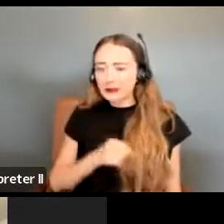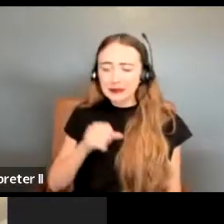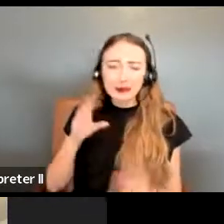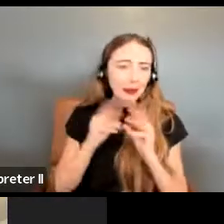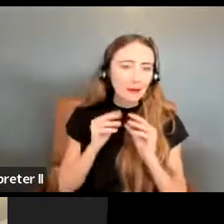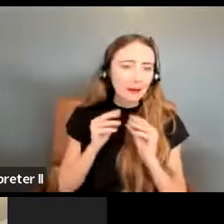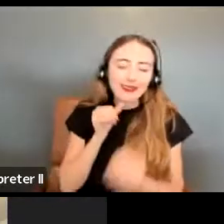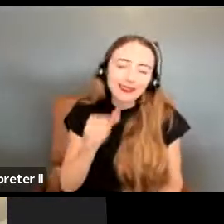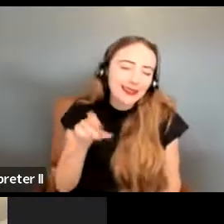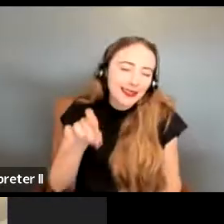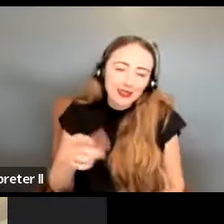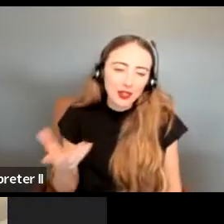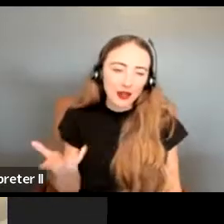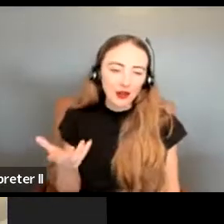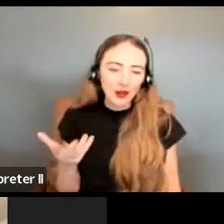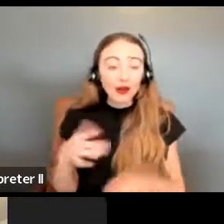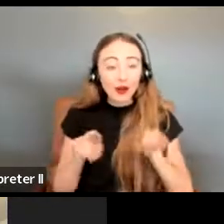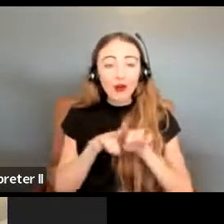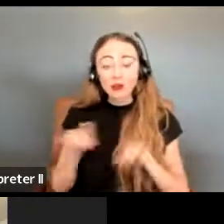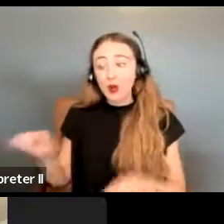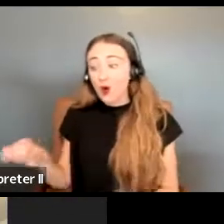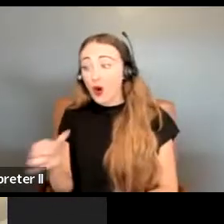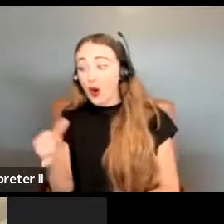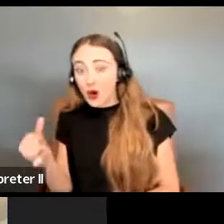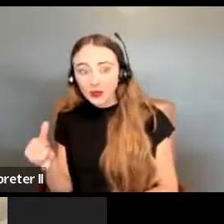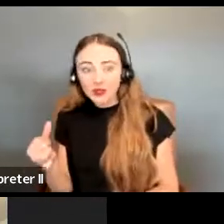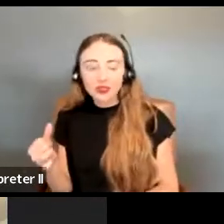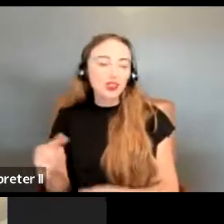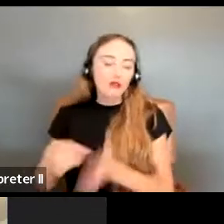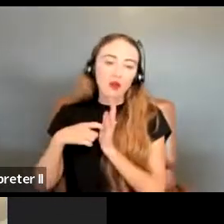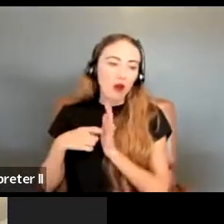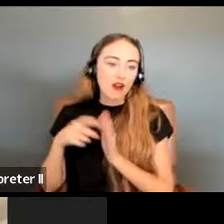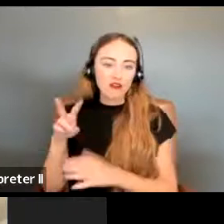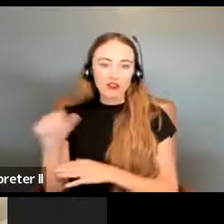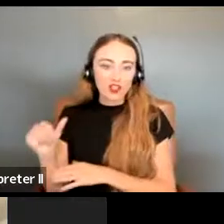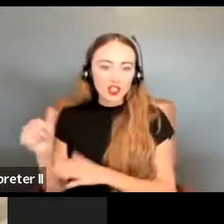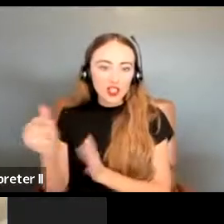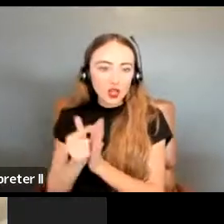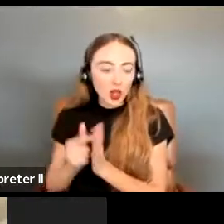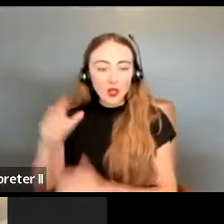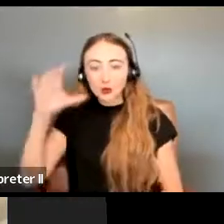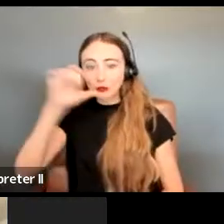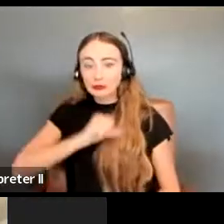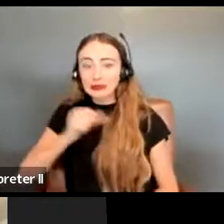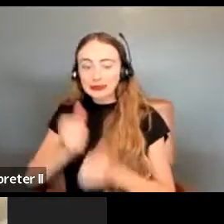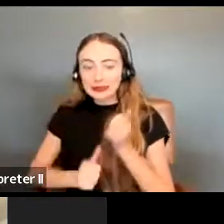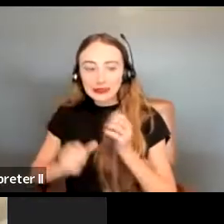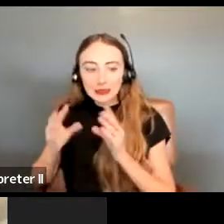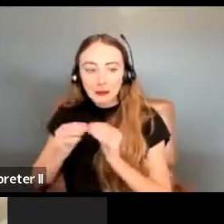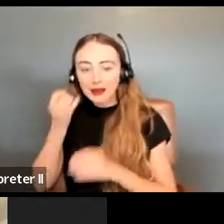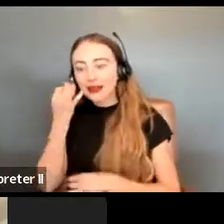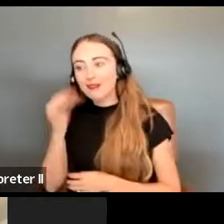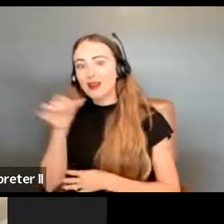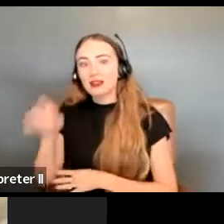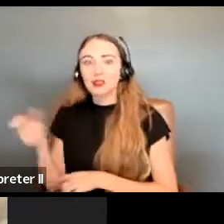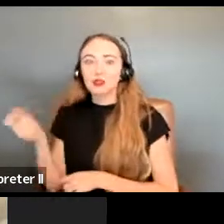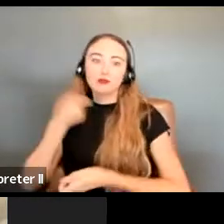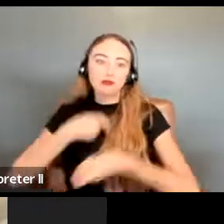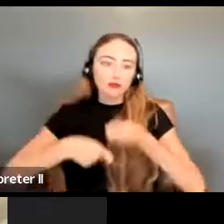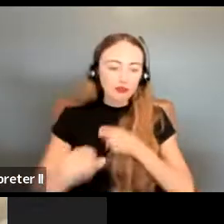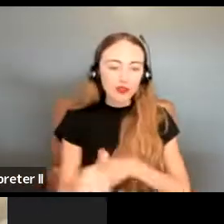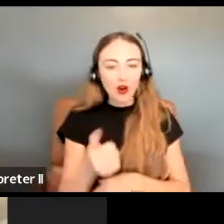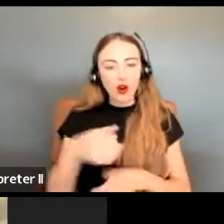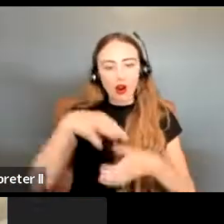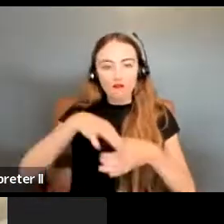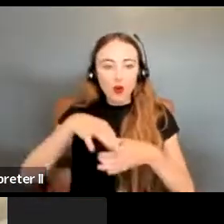and besides, alternates are required by Virginia law to miss every meeting unless required to fill in for a voting member.